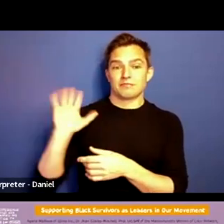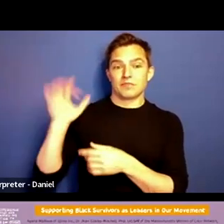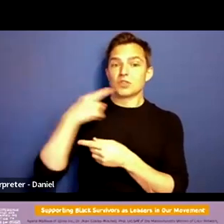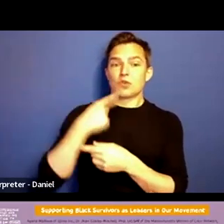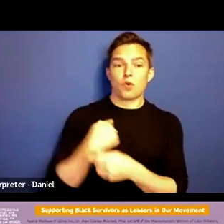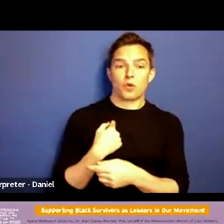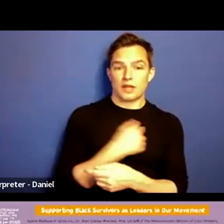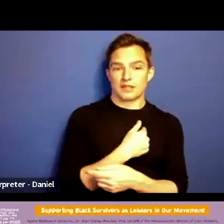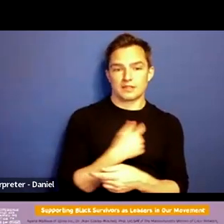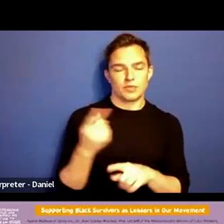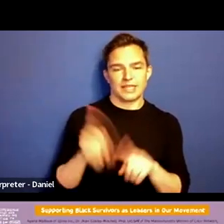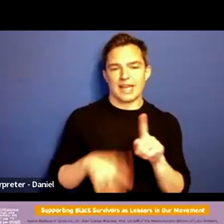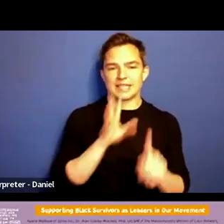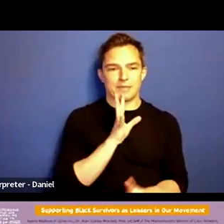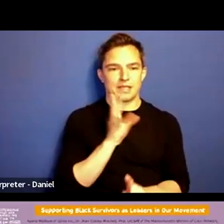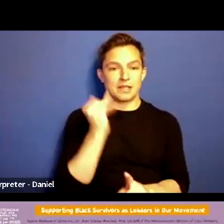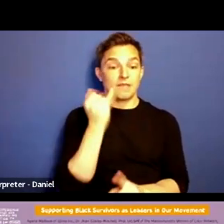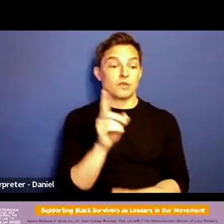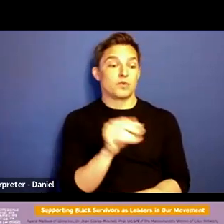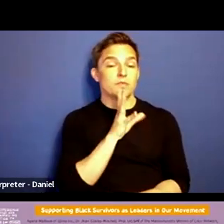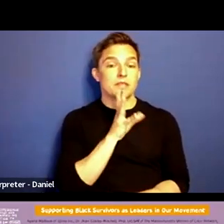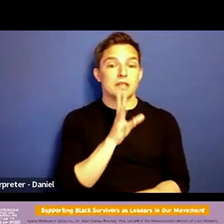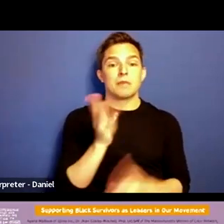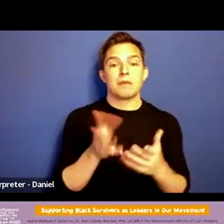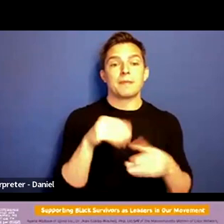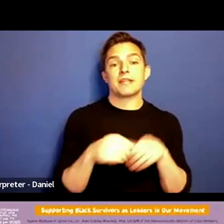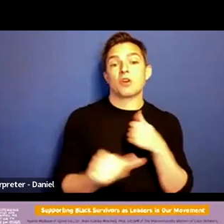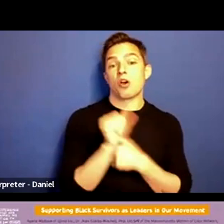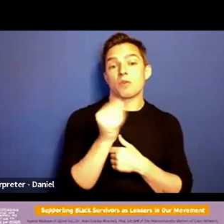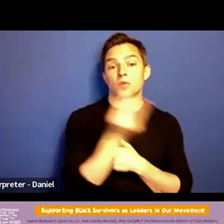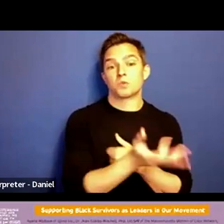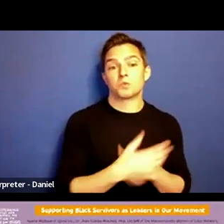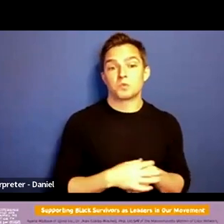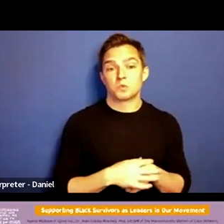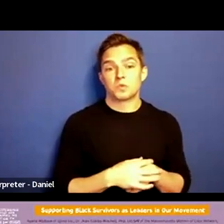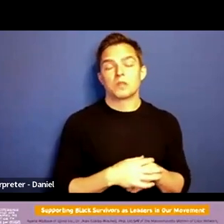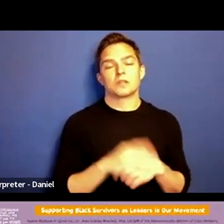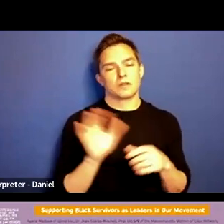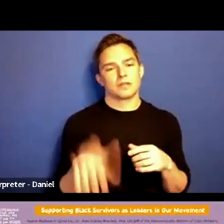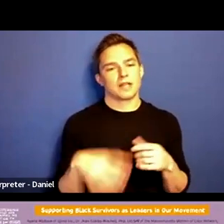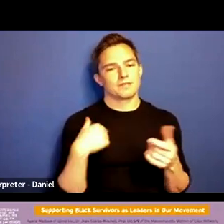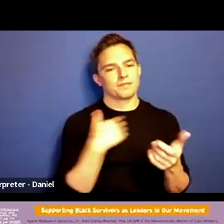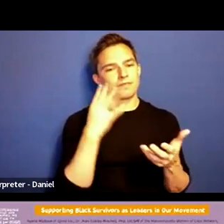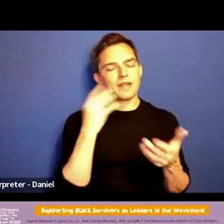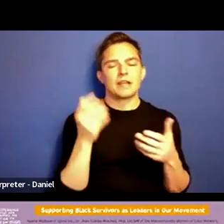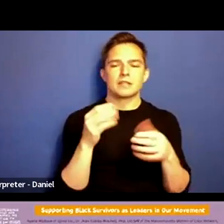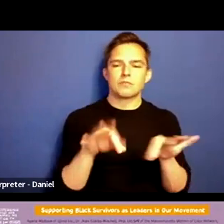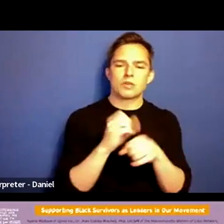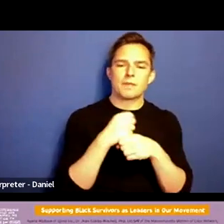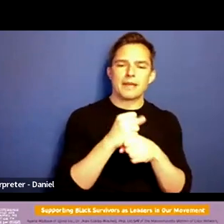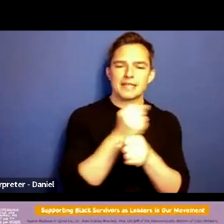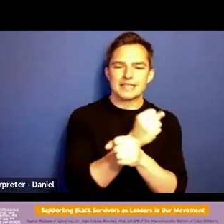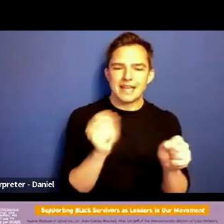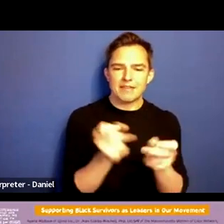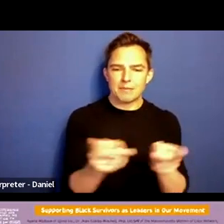up, and that if you do speak up, you may end up in harm's way. So I think that it's just really important for us to create those safe spaces